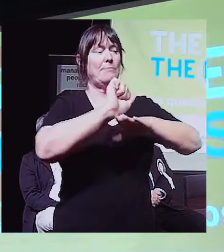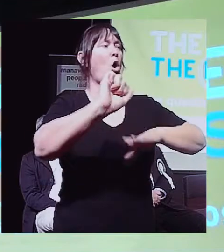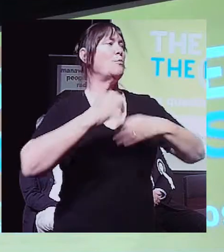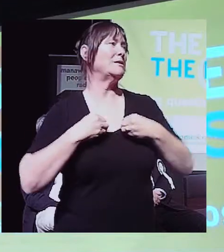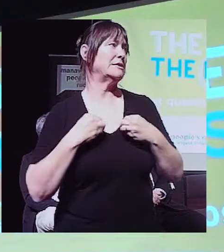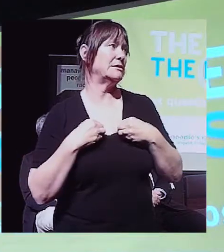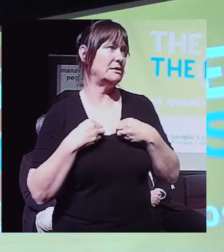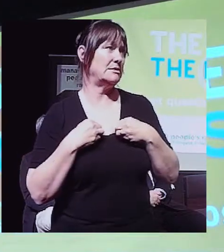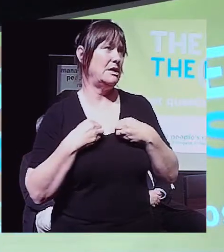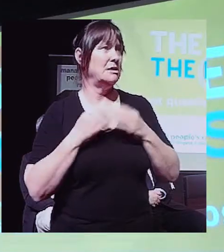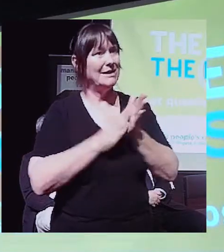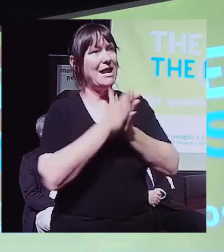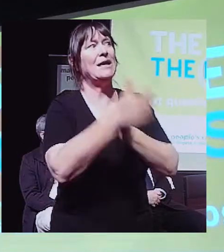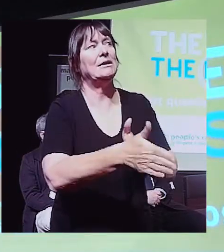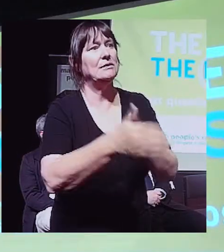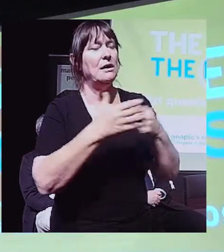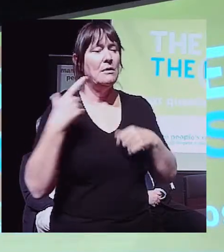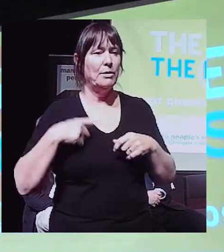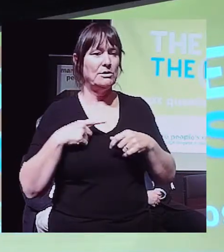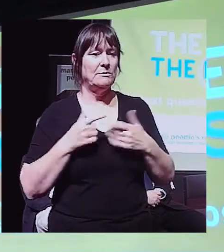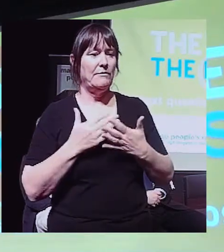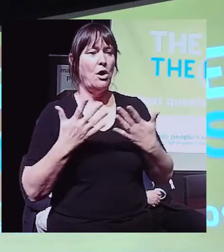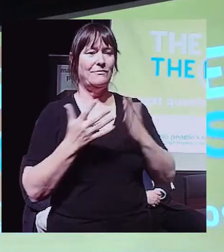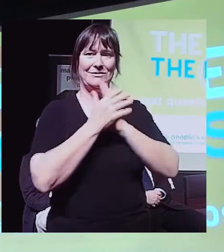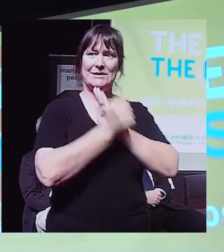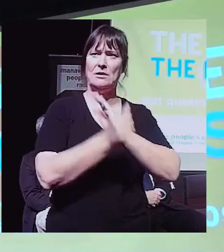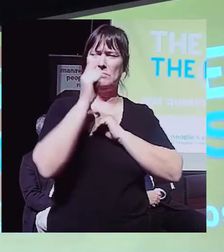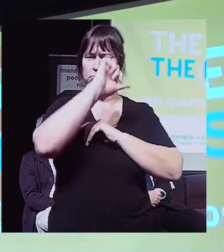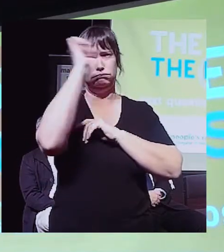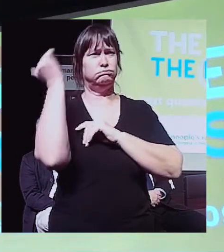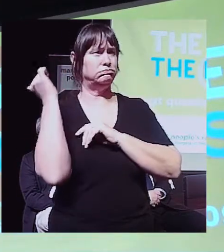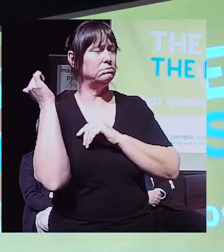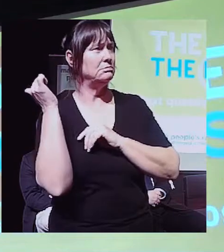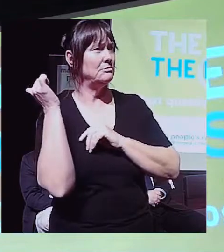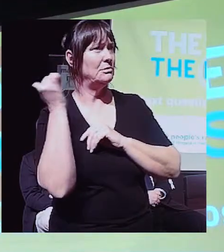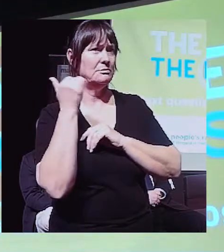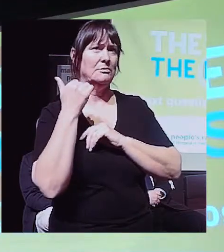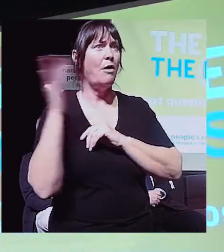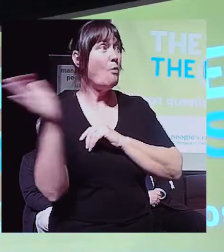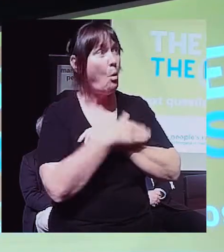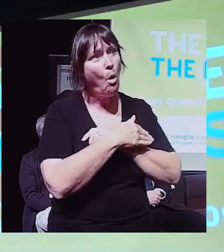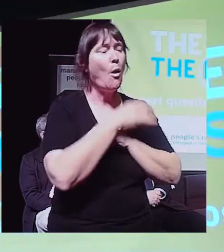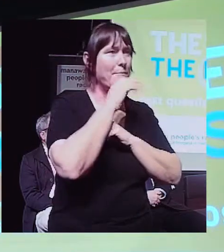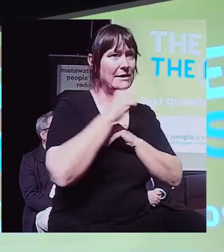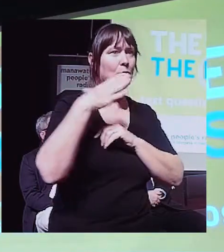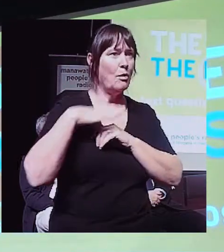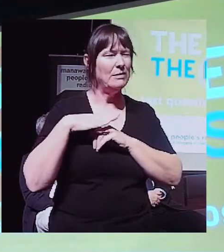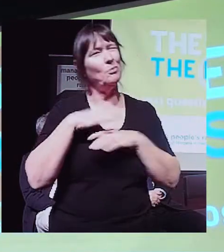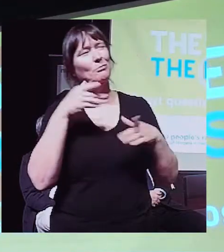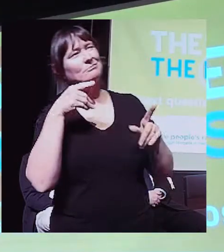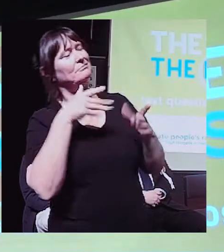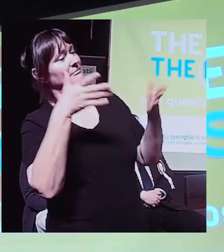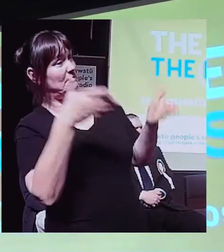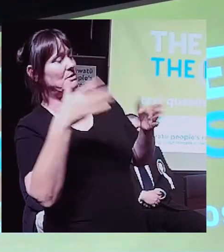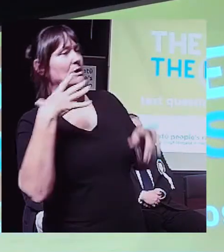and to get themselves ahead, because we have so much incredible talent out there amongst, well, all genders, but in particular women. So if we